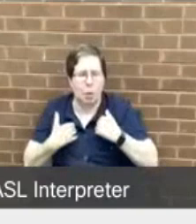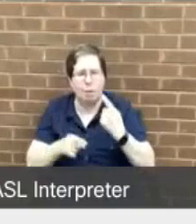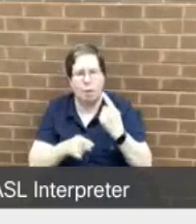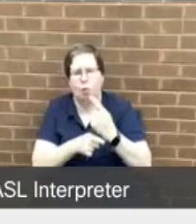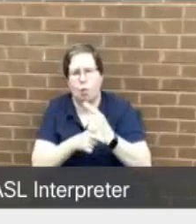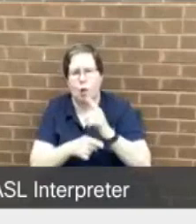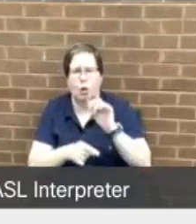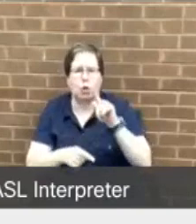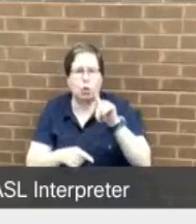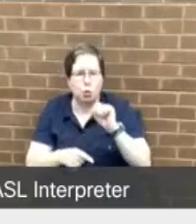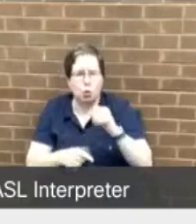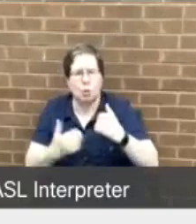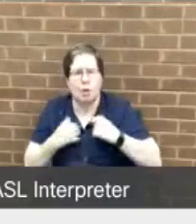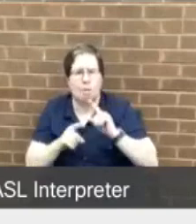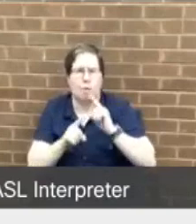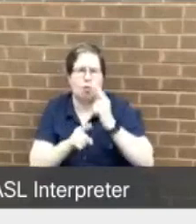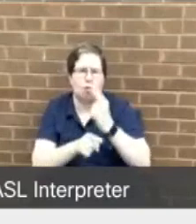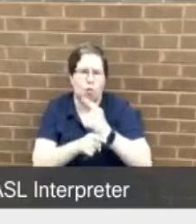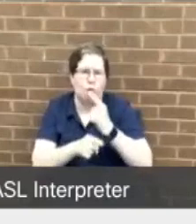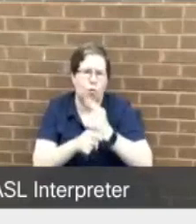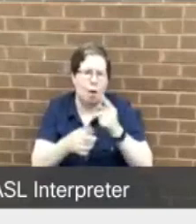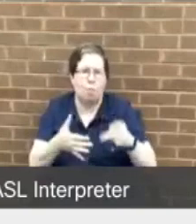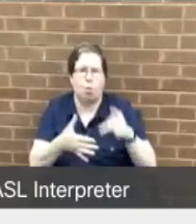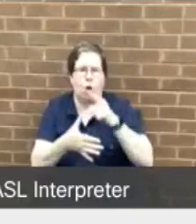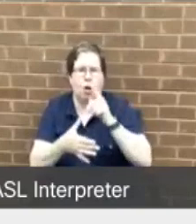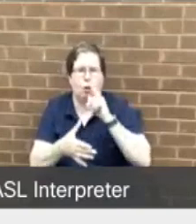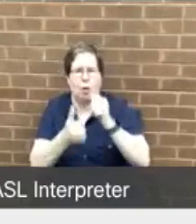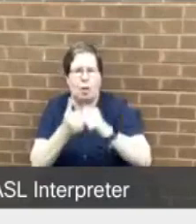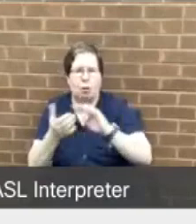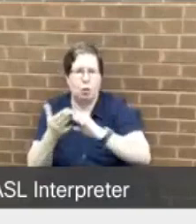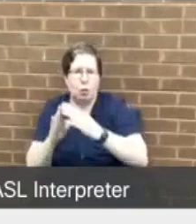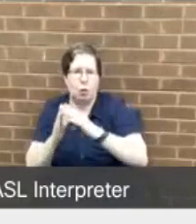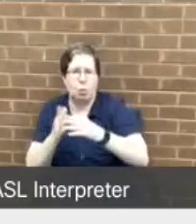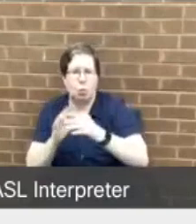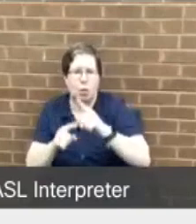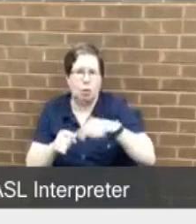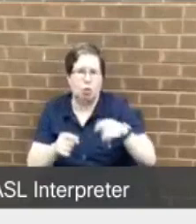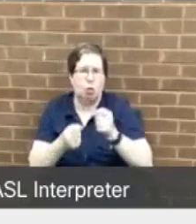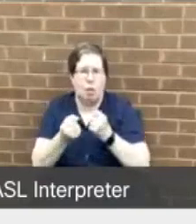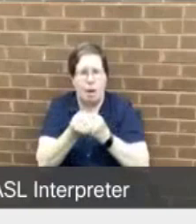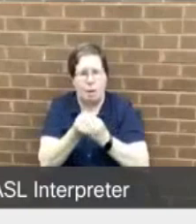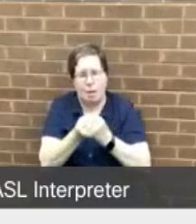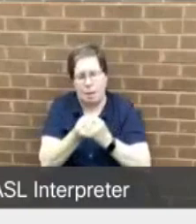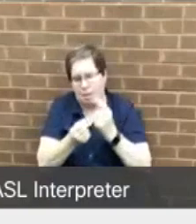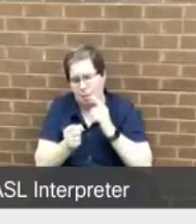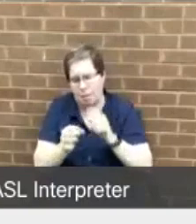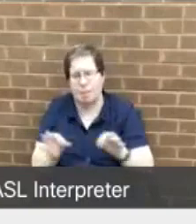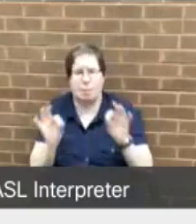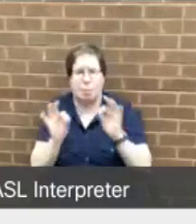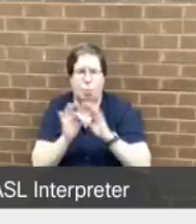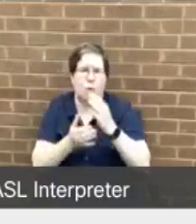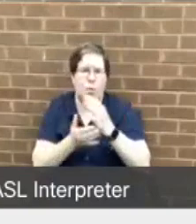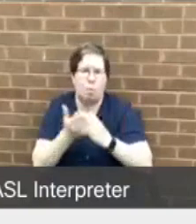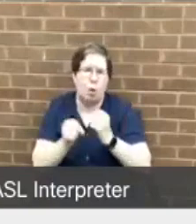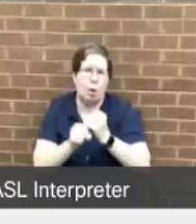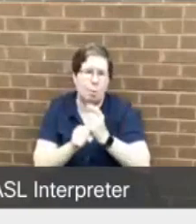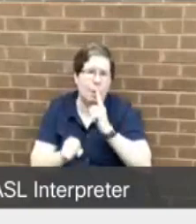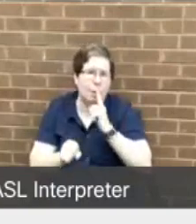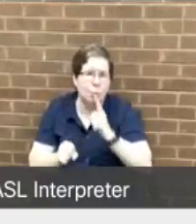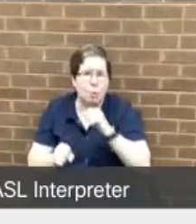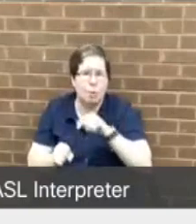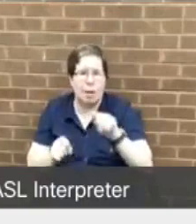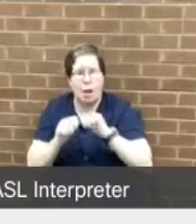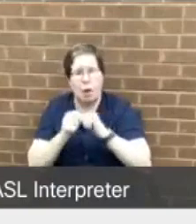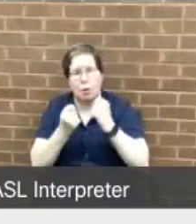tools and the right set of priorities in each community. And I think as you're advocating, I think that's a really important part of making sure that